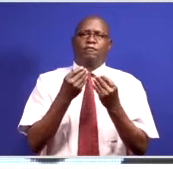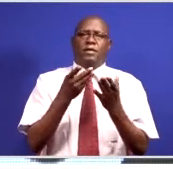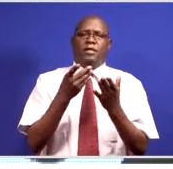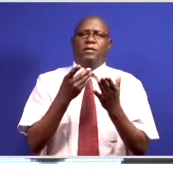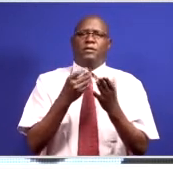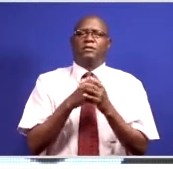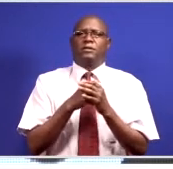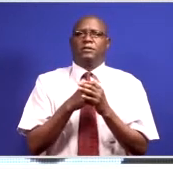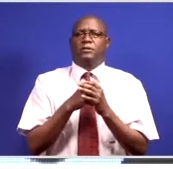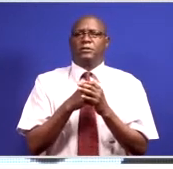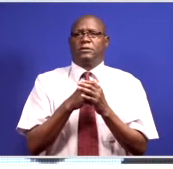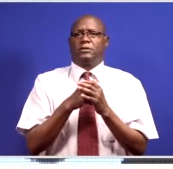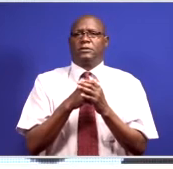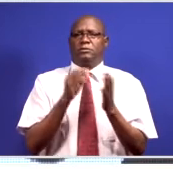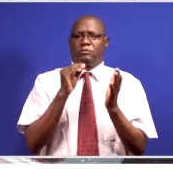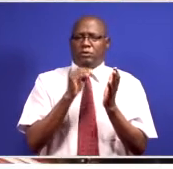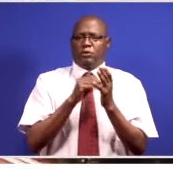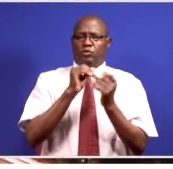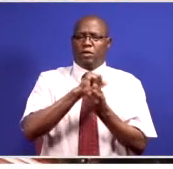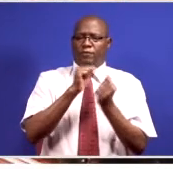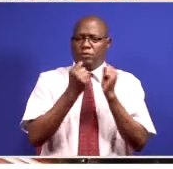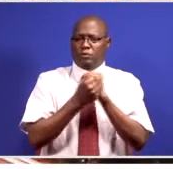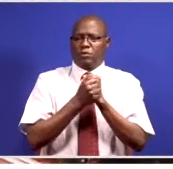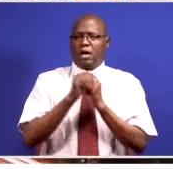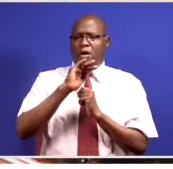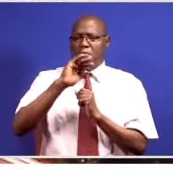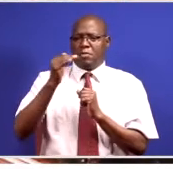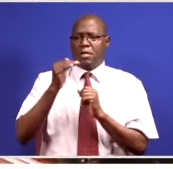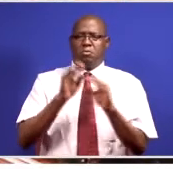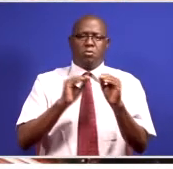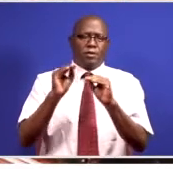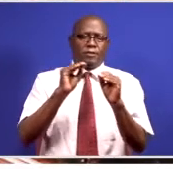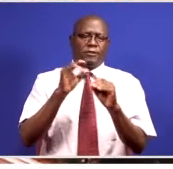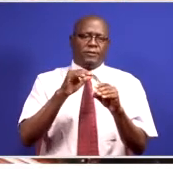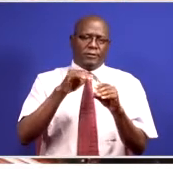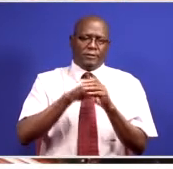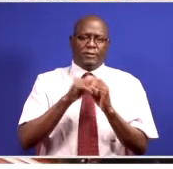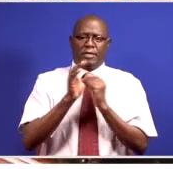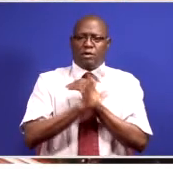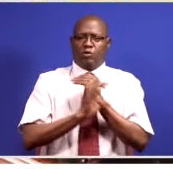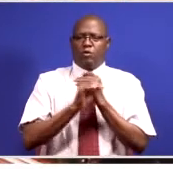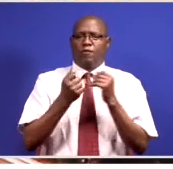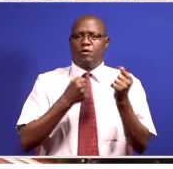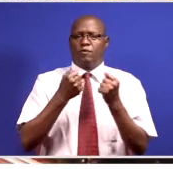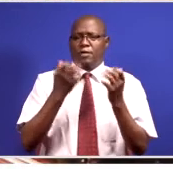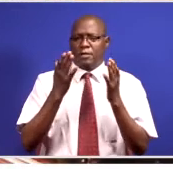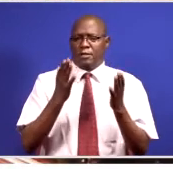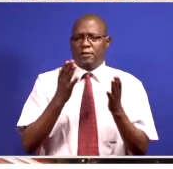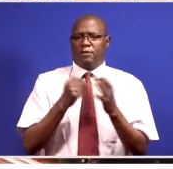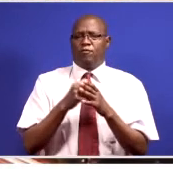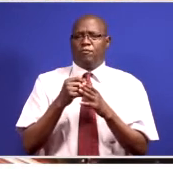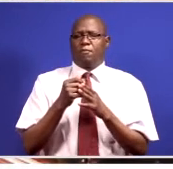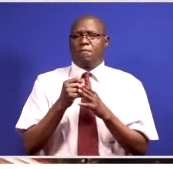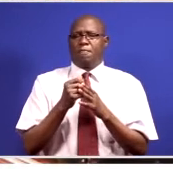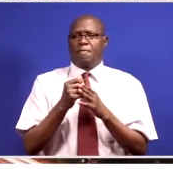hailing services that are set to revolutionize urban mobility in the country with better terms for drivers and fair prices for passengers.